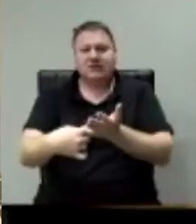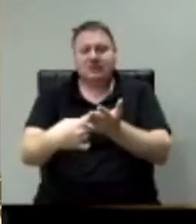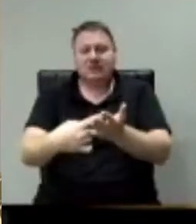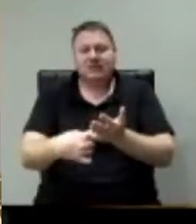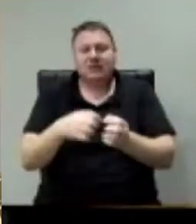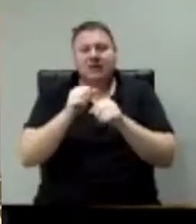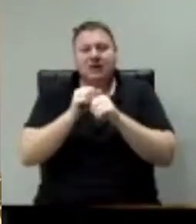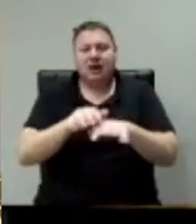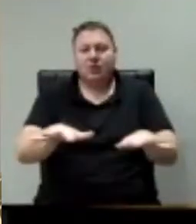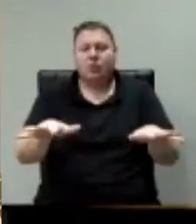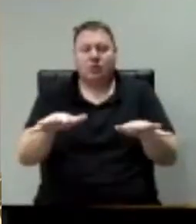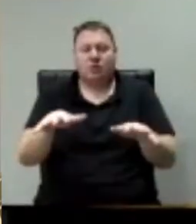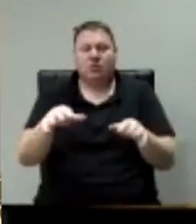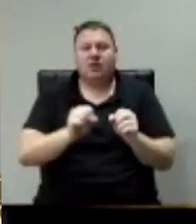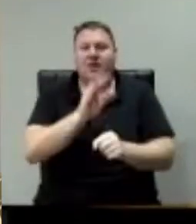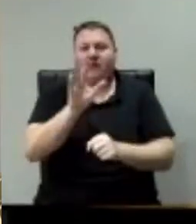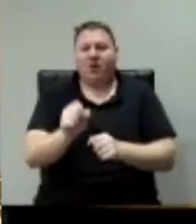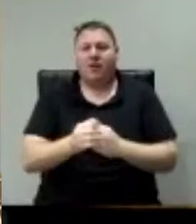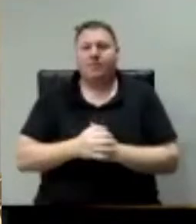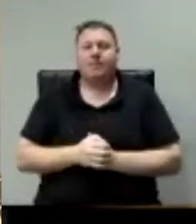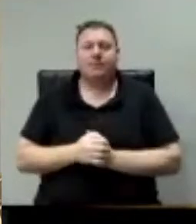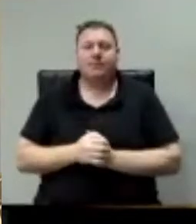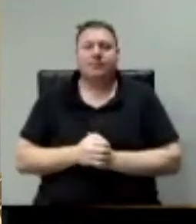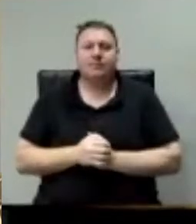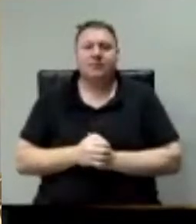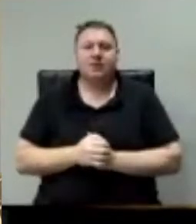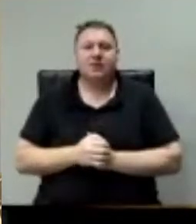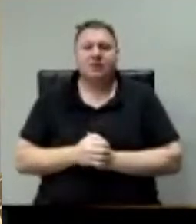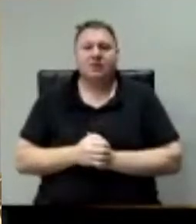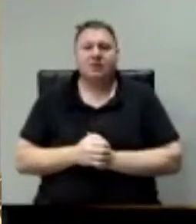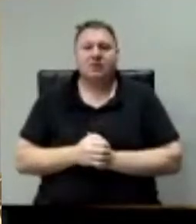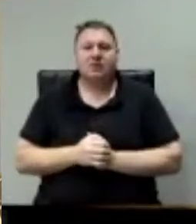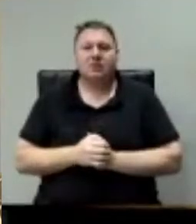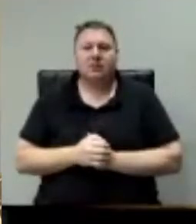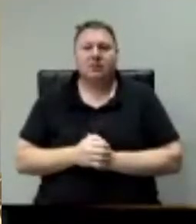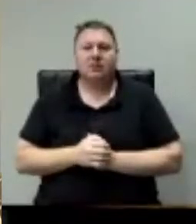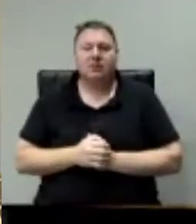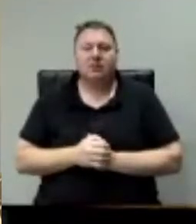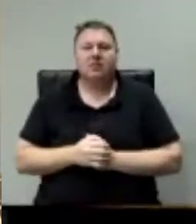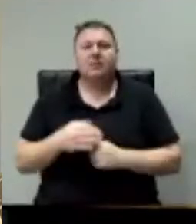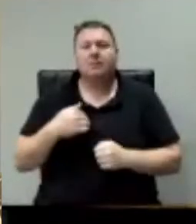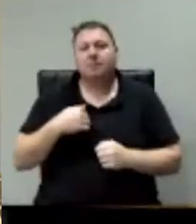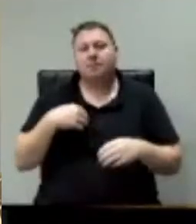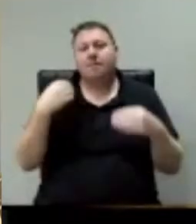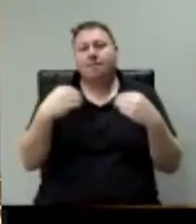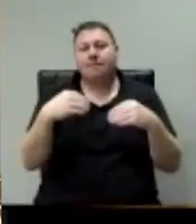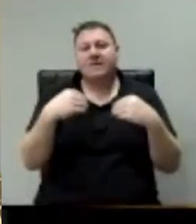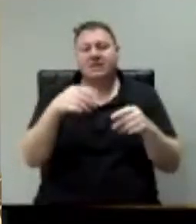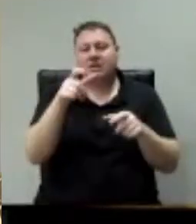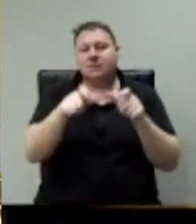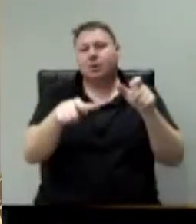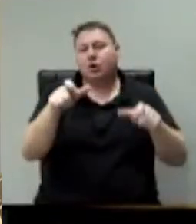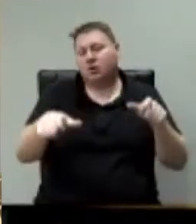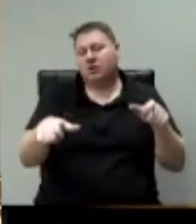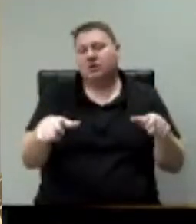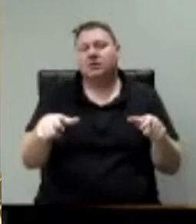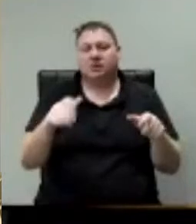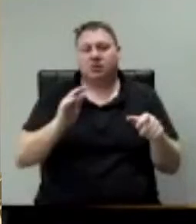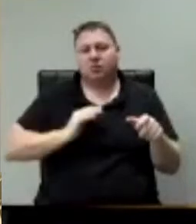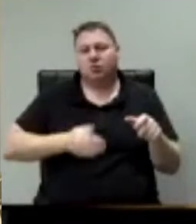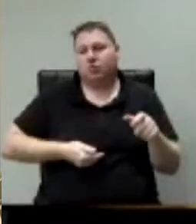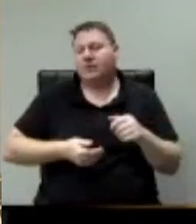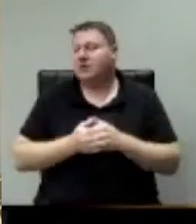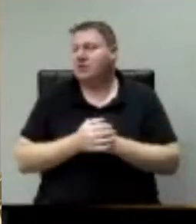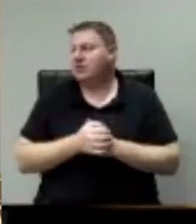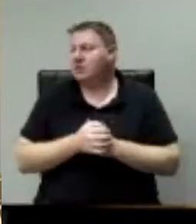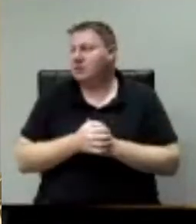Network of South Africa. And as mentioned earlier, I'm a businesswoman, having my